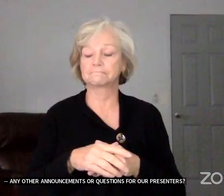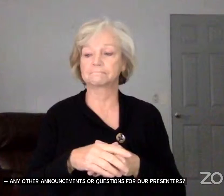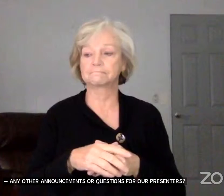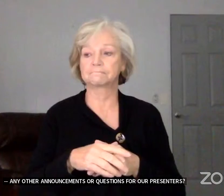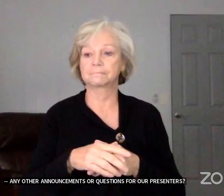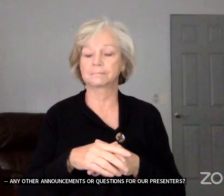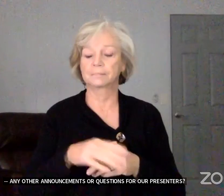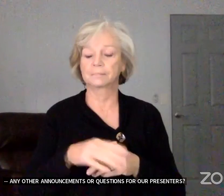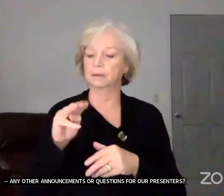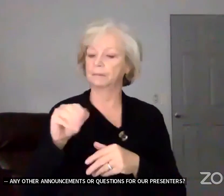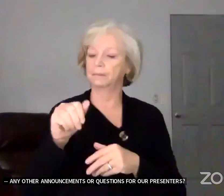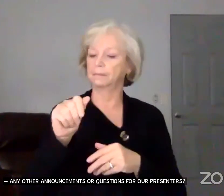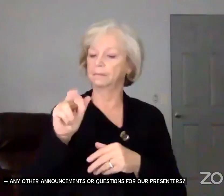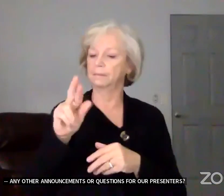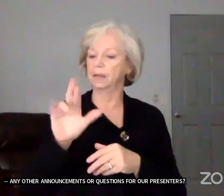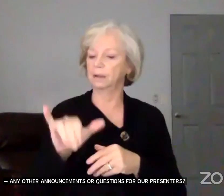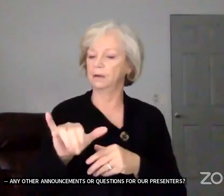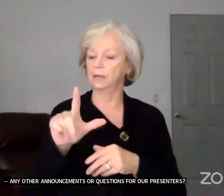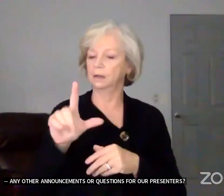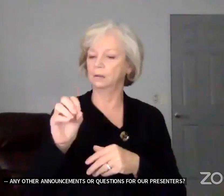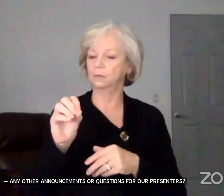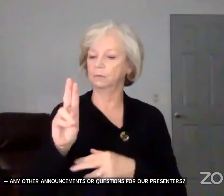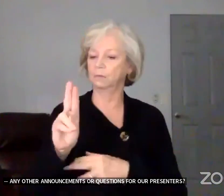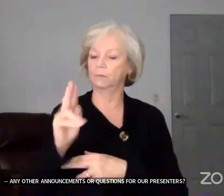Mary Lou, I see your hand.